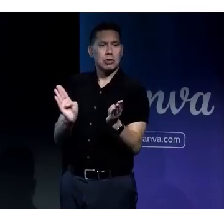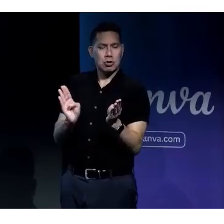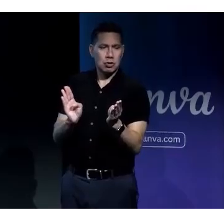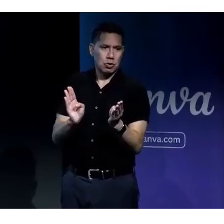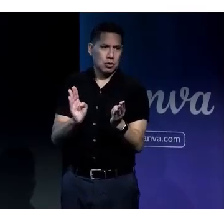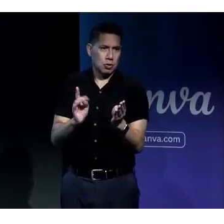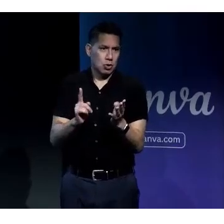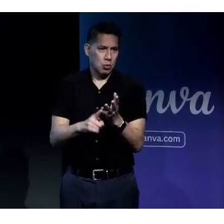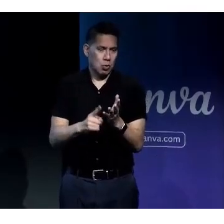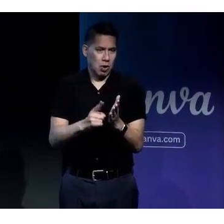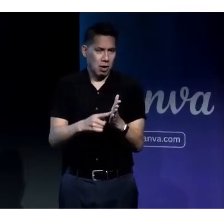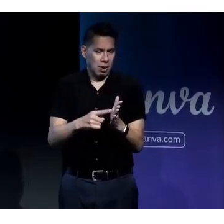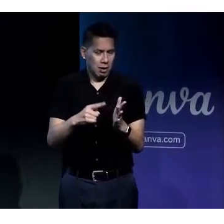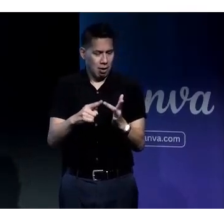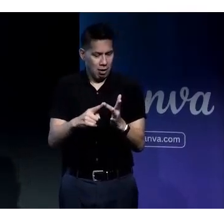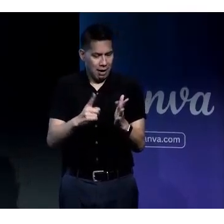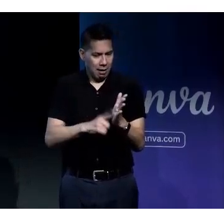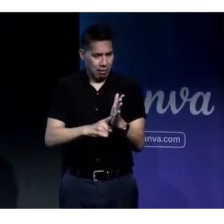elements than just HTML.